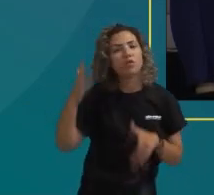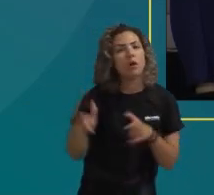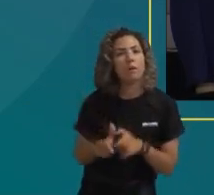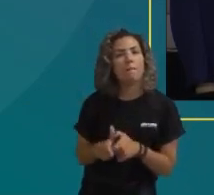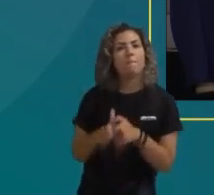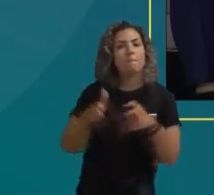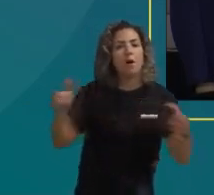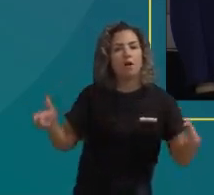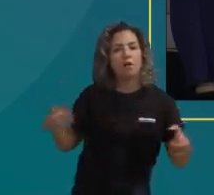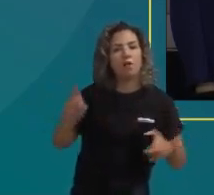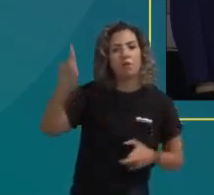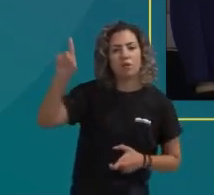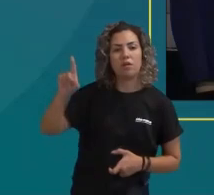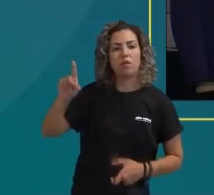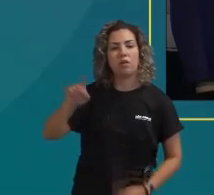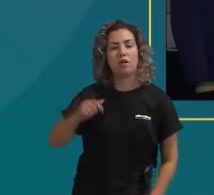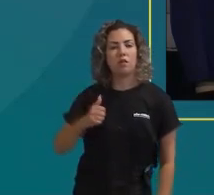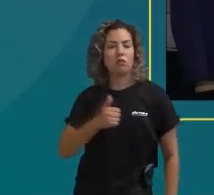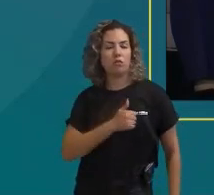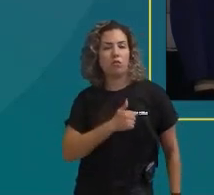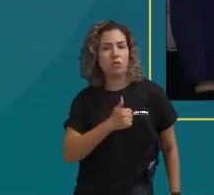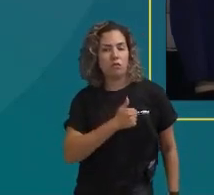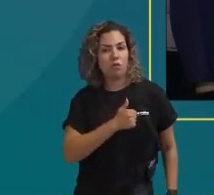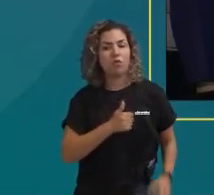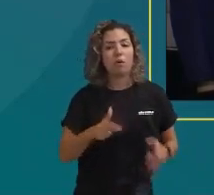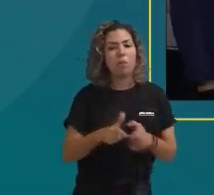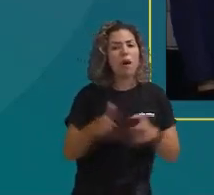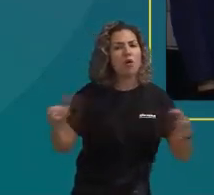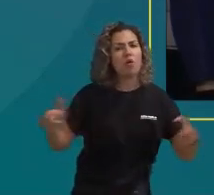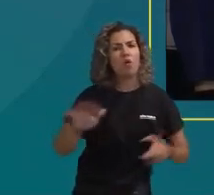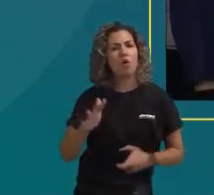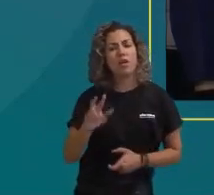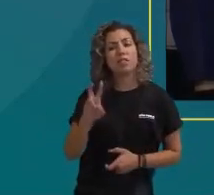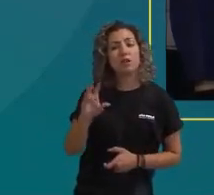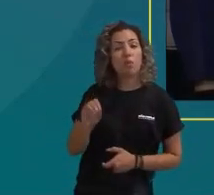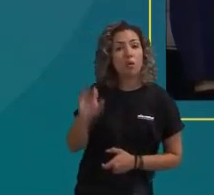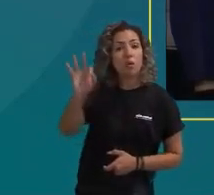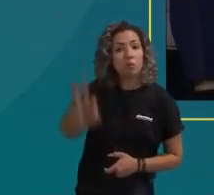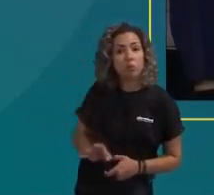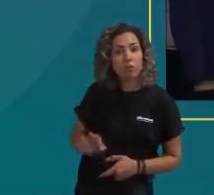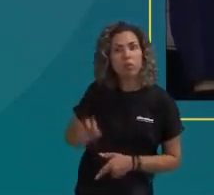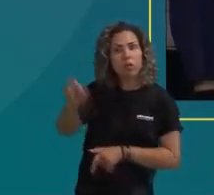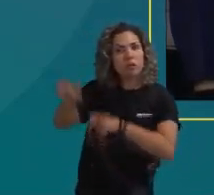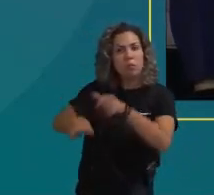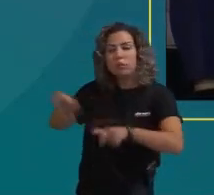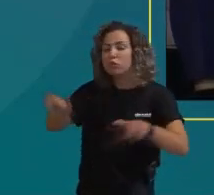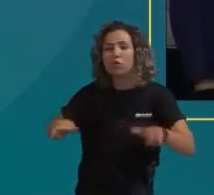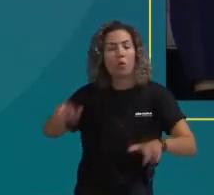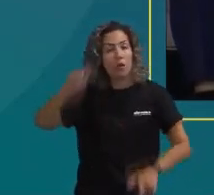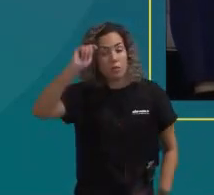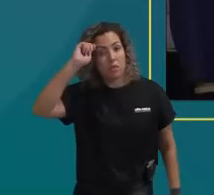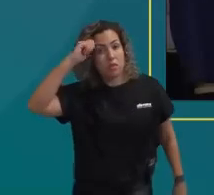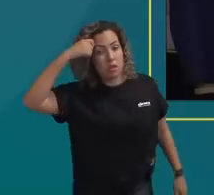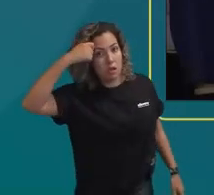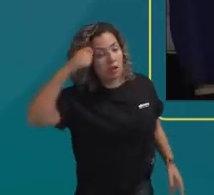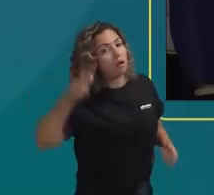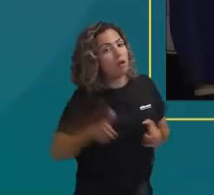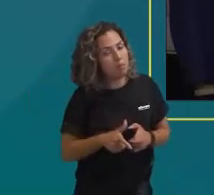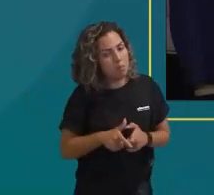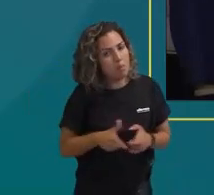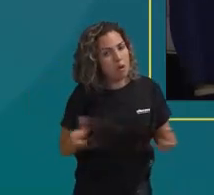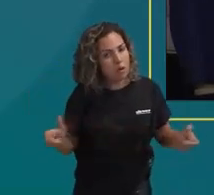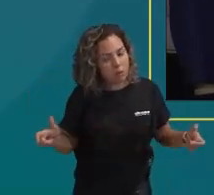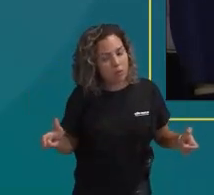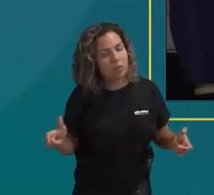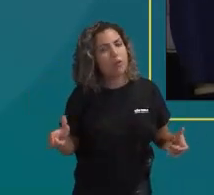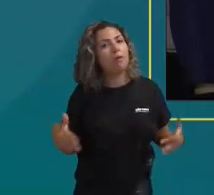almost 50% racialized are people of color. And we want to make sure that we're matching the opportunities